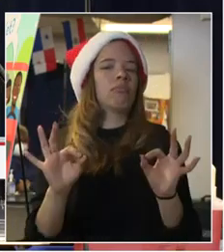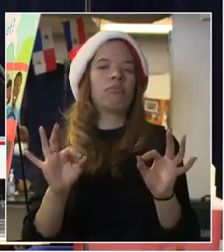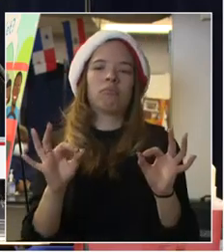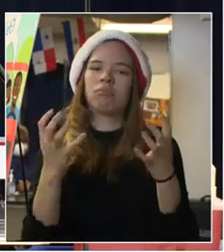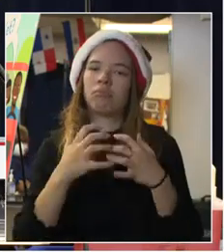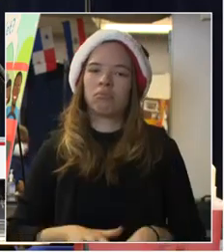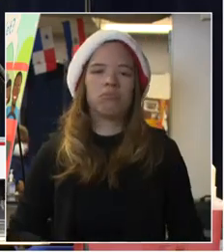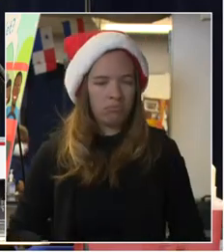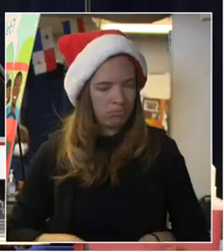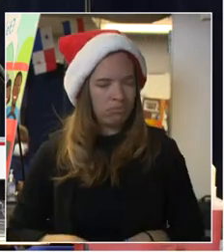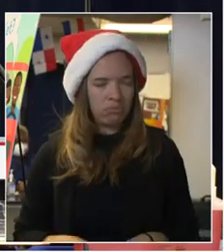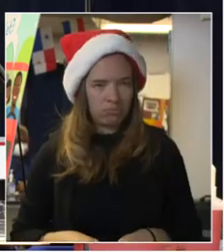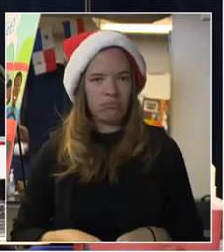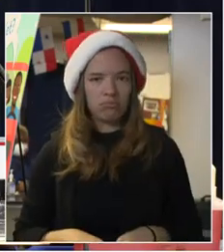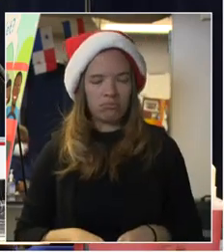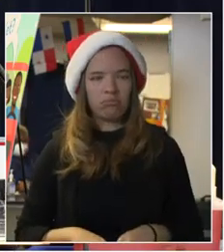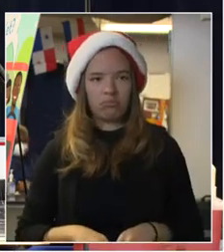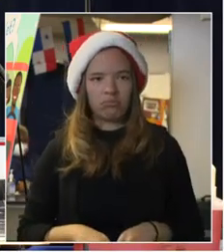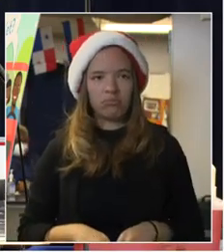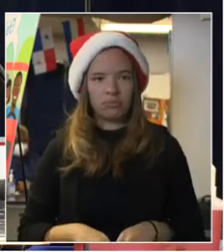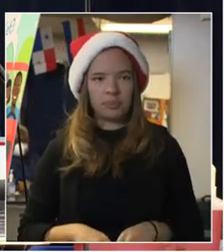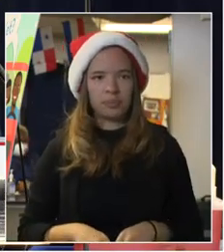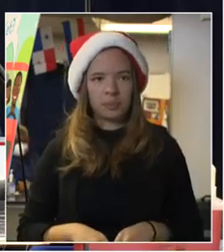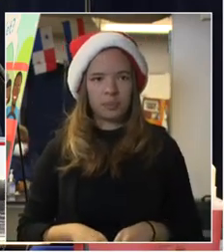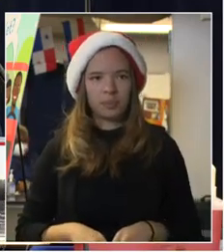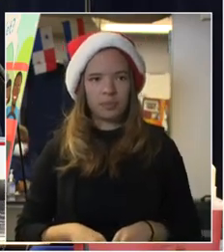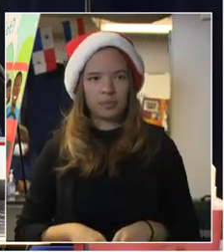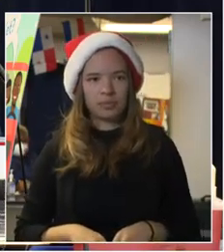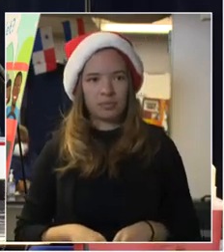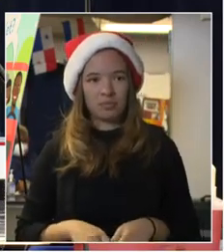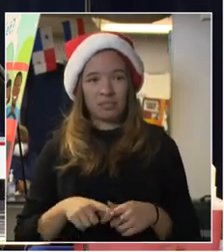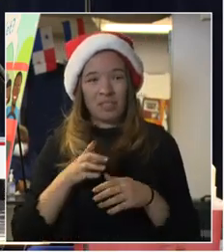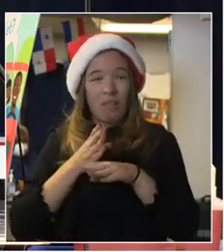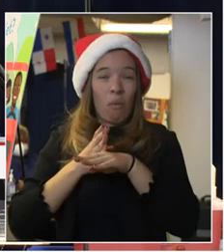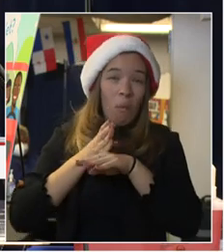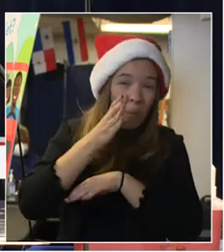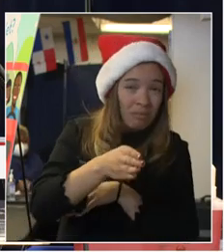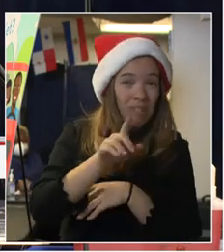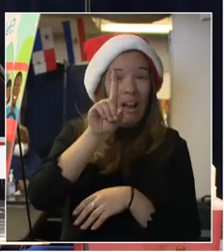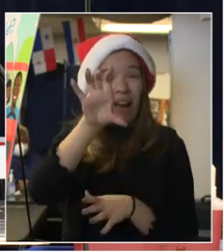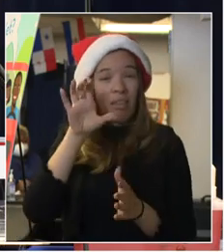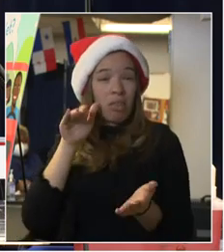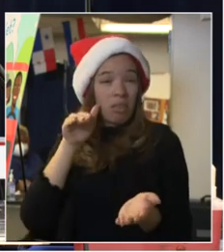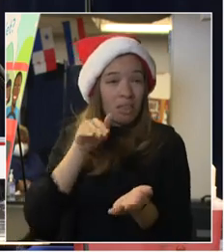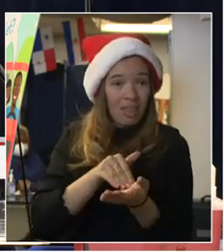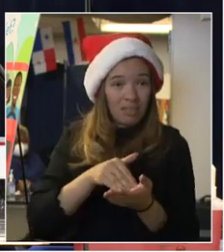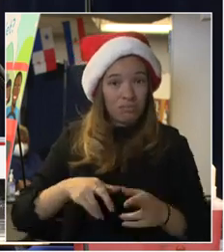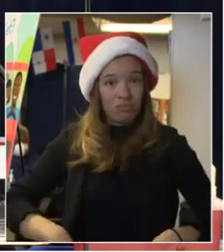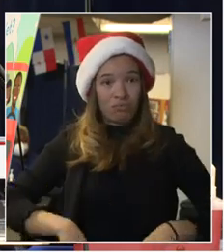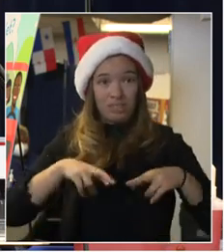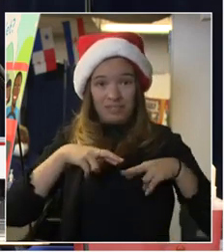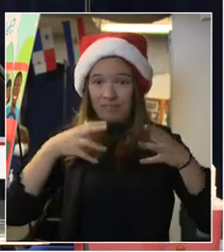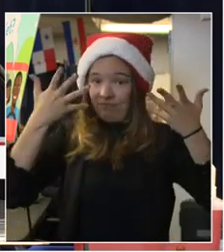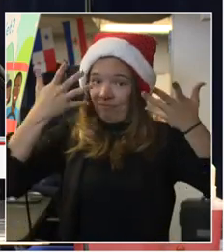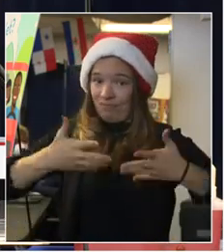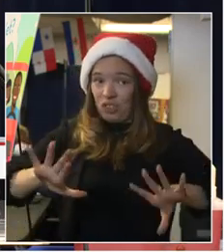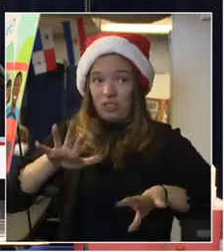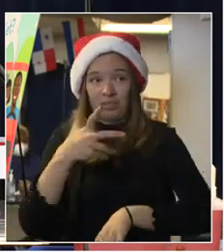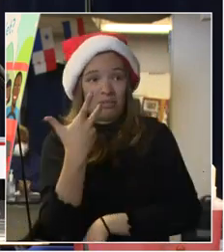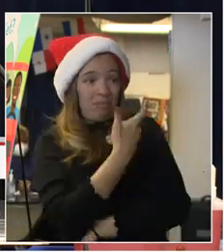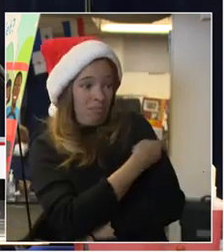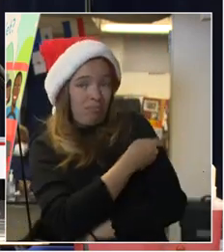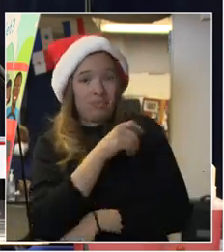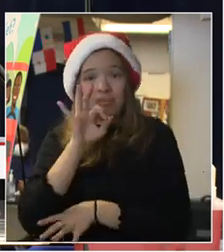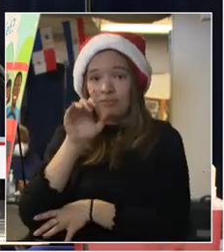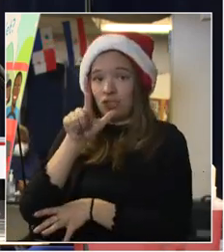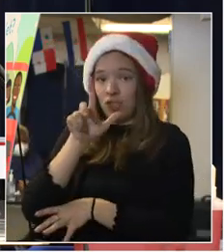170,000 of our DC residents have received this year's influenza vaccine, and we hope that more